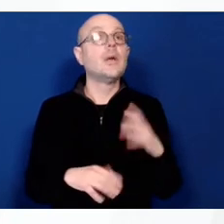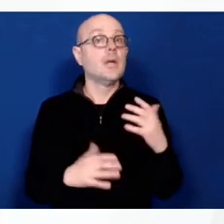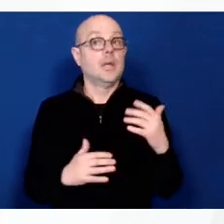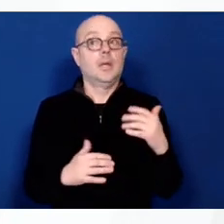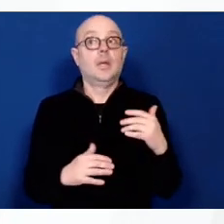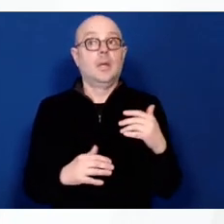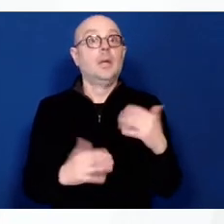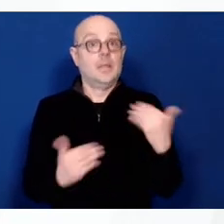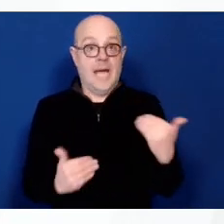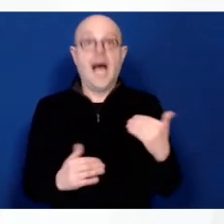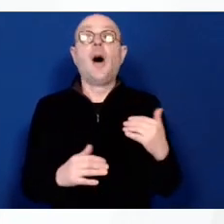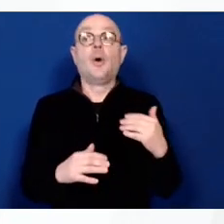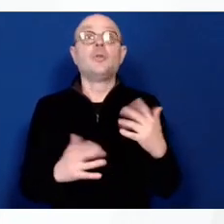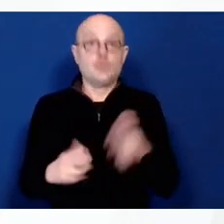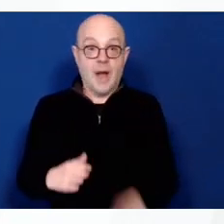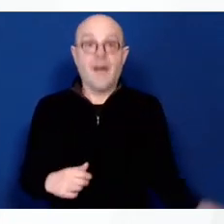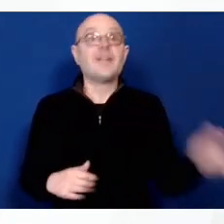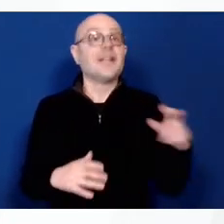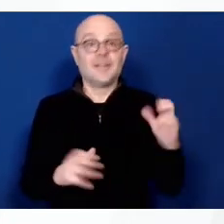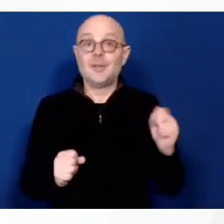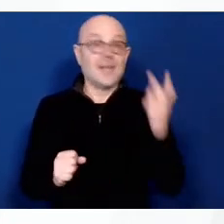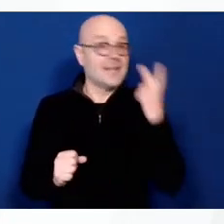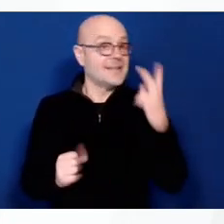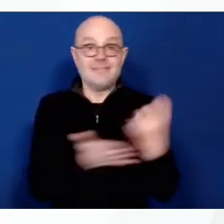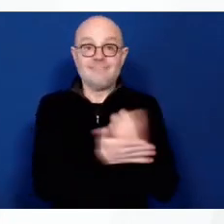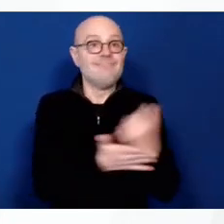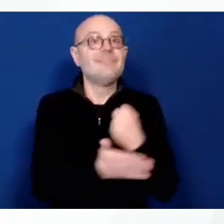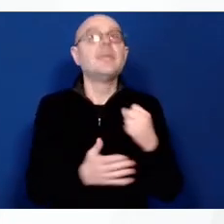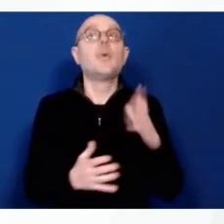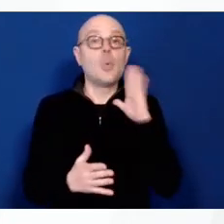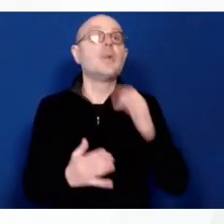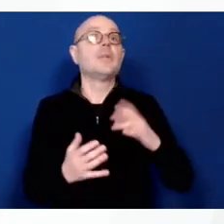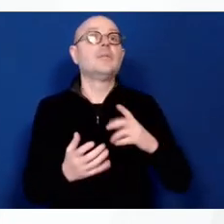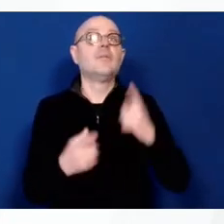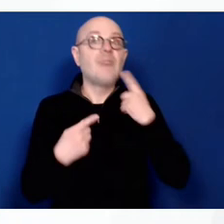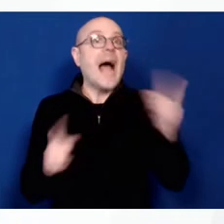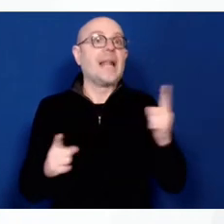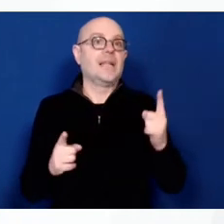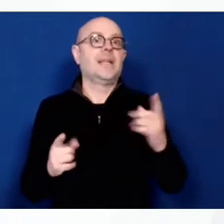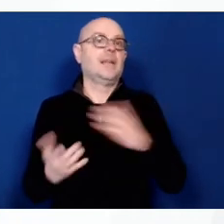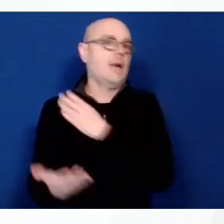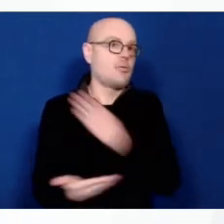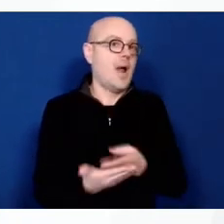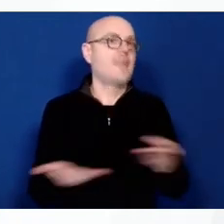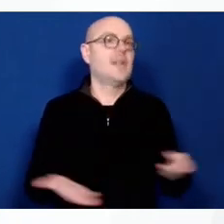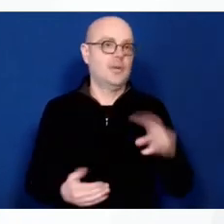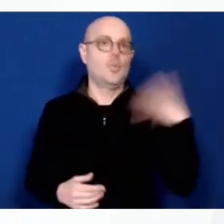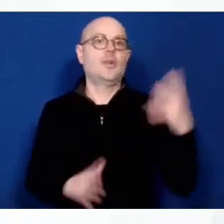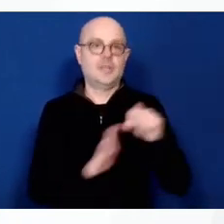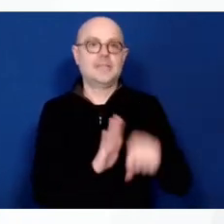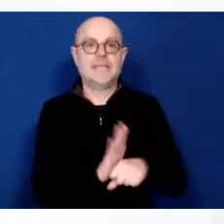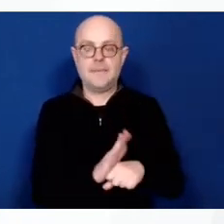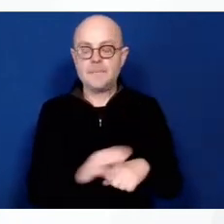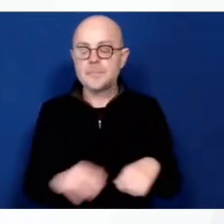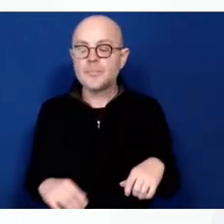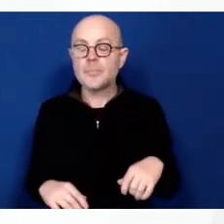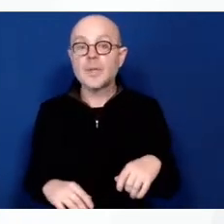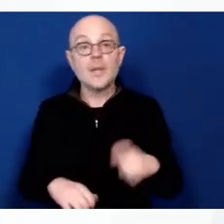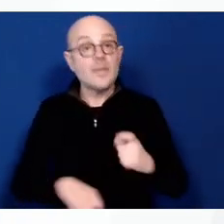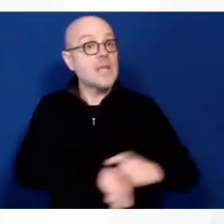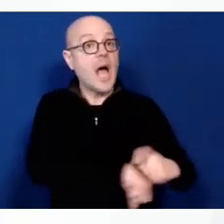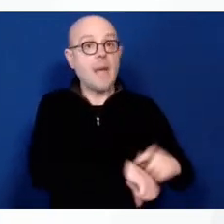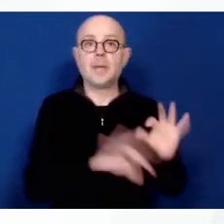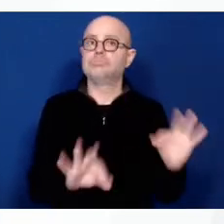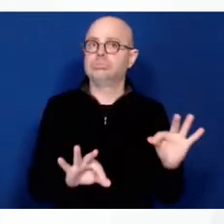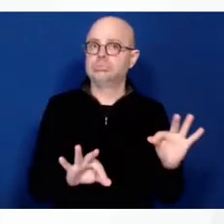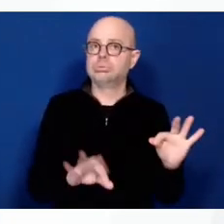major traveling museum exhibition that will make its final stop here in Washington. The timing is no accident. Lawrence made this work